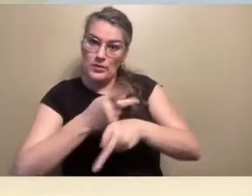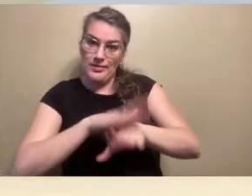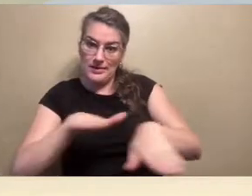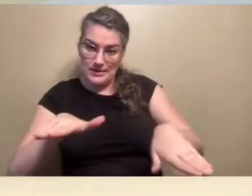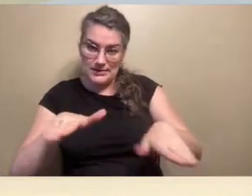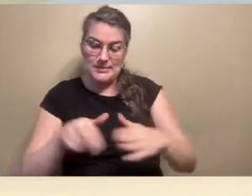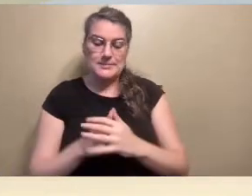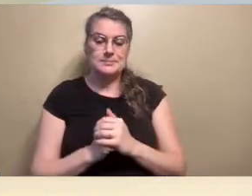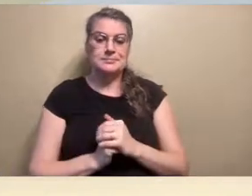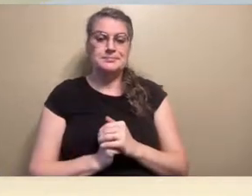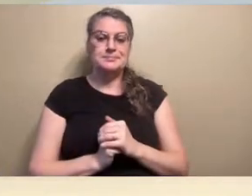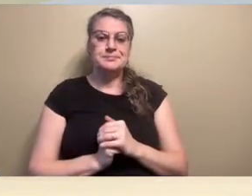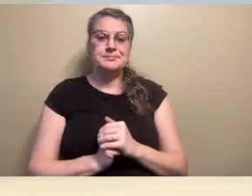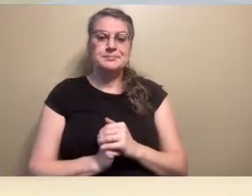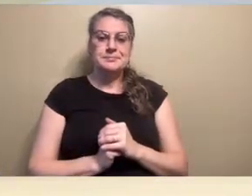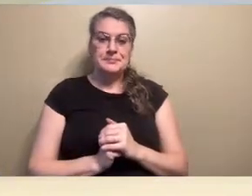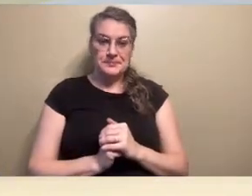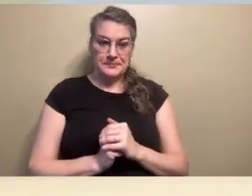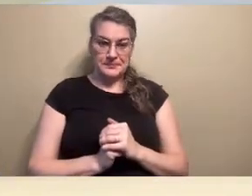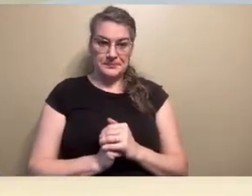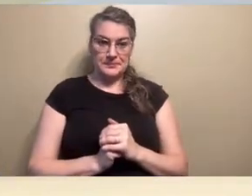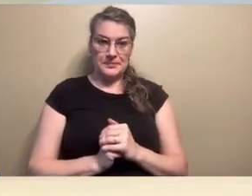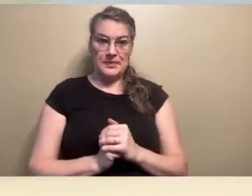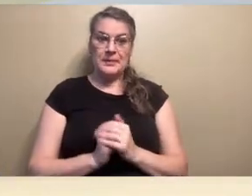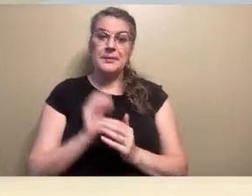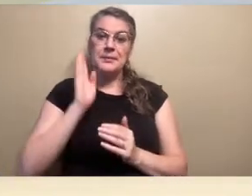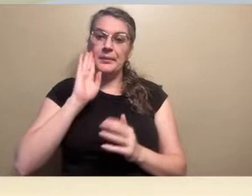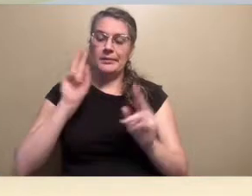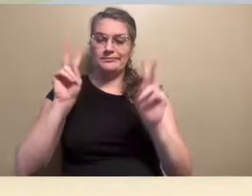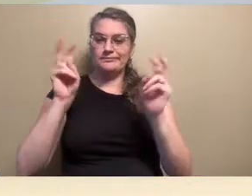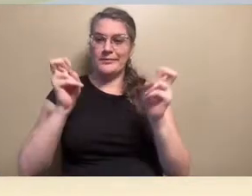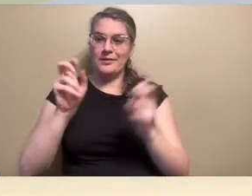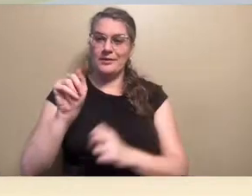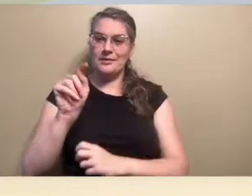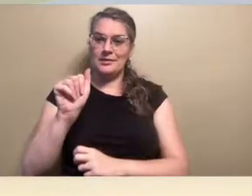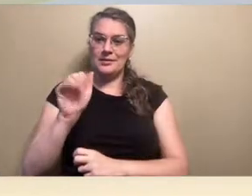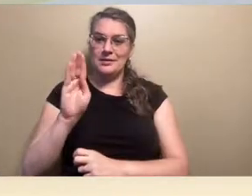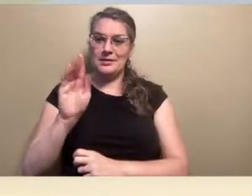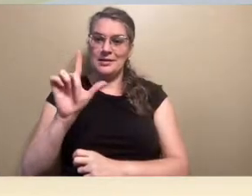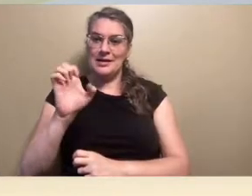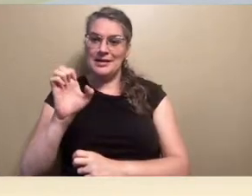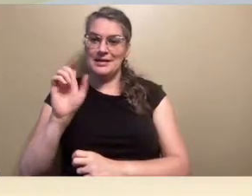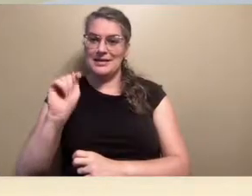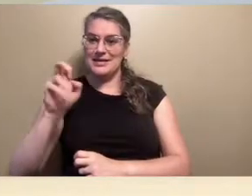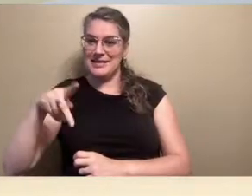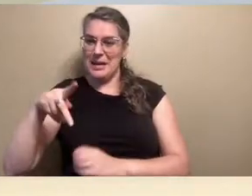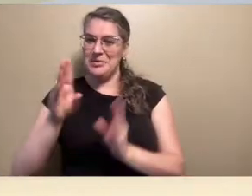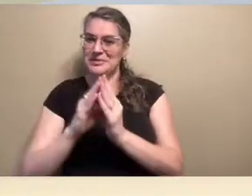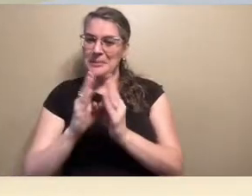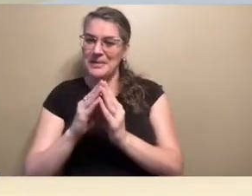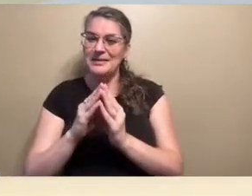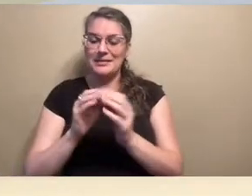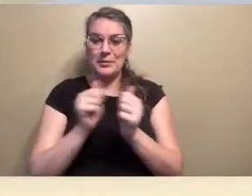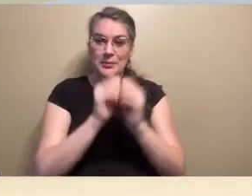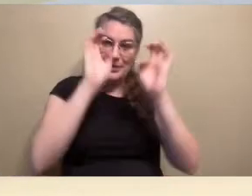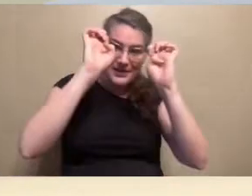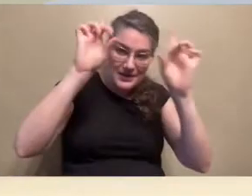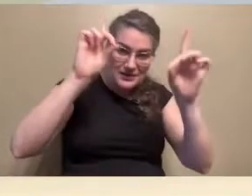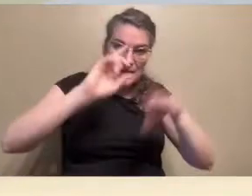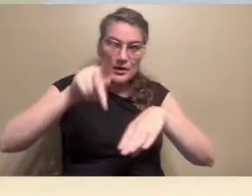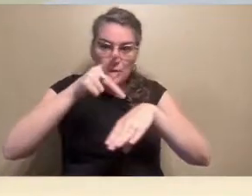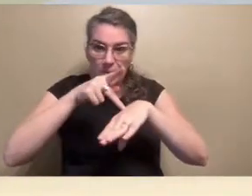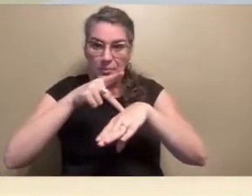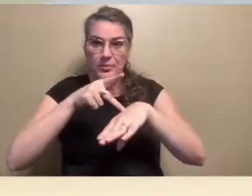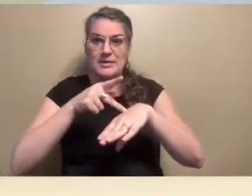also be organizing what we call a tabletop planning exercise with principals, administrators, and others throughout the education system